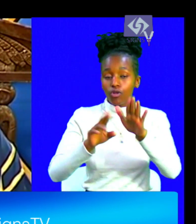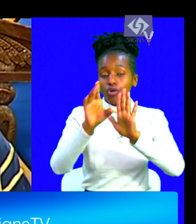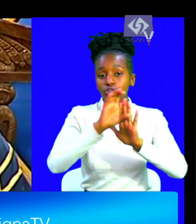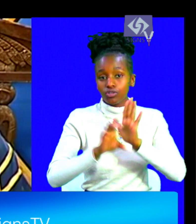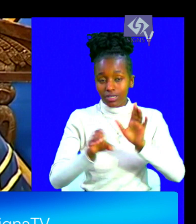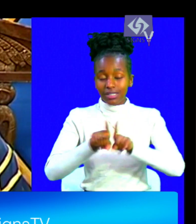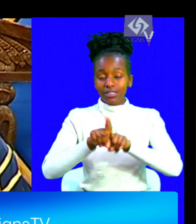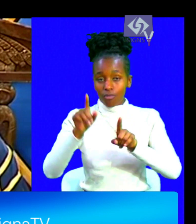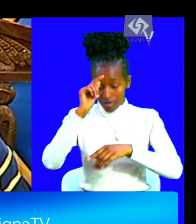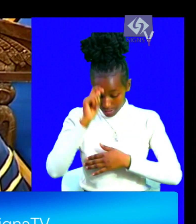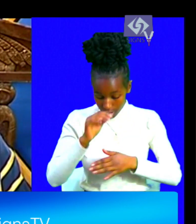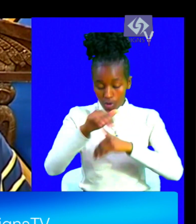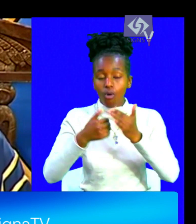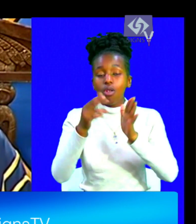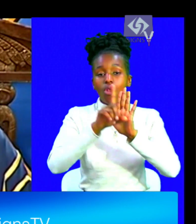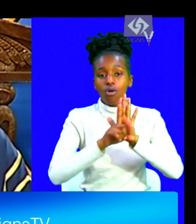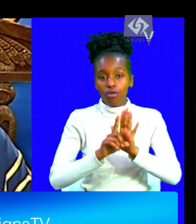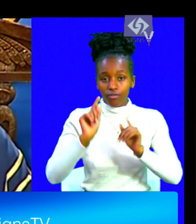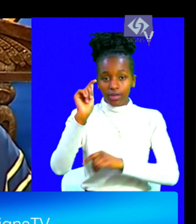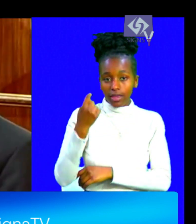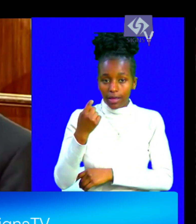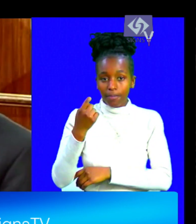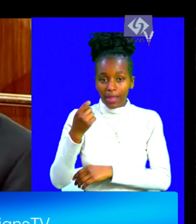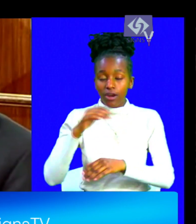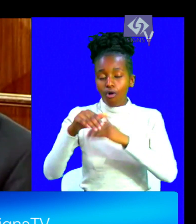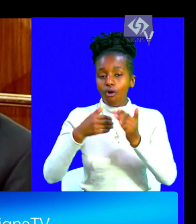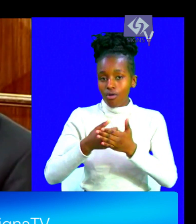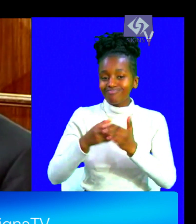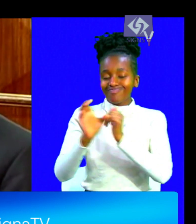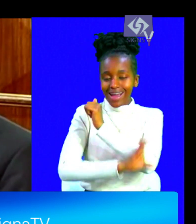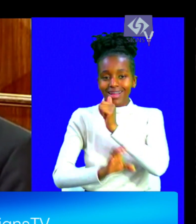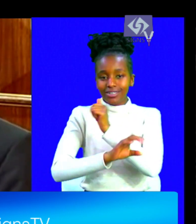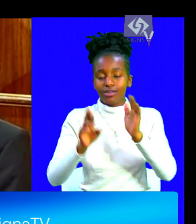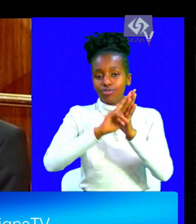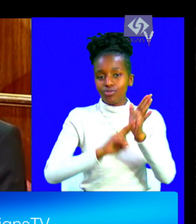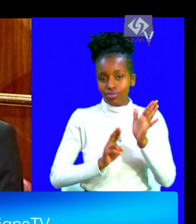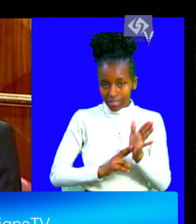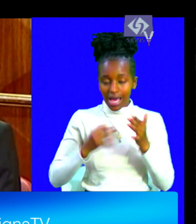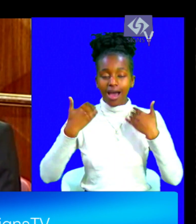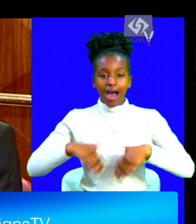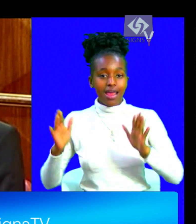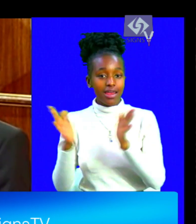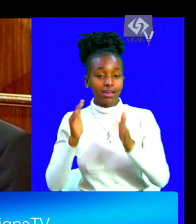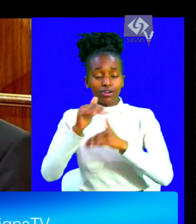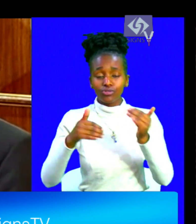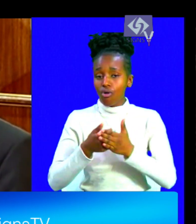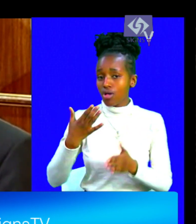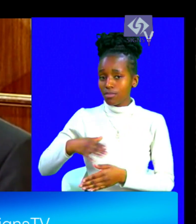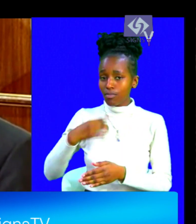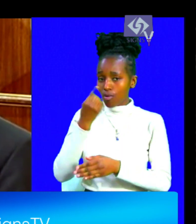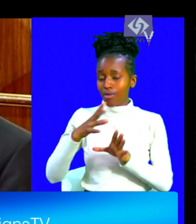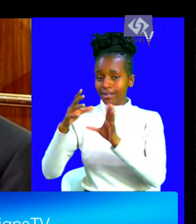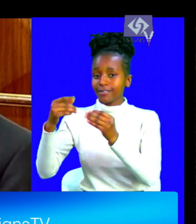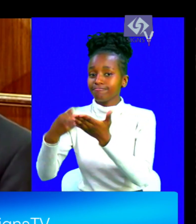the functional and institutional integrity of state organs. I would also want to urge those who are going to discuss that the